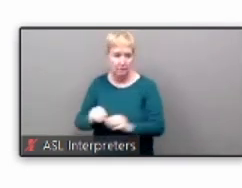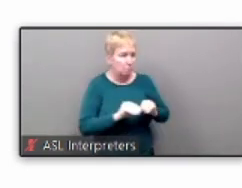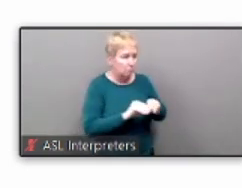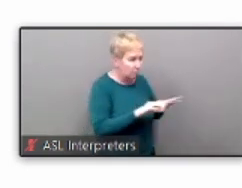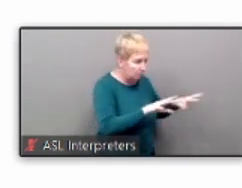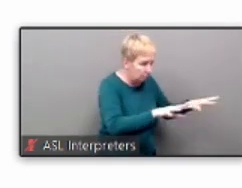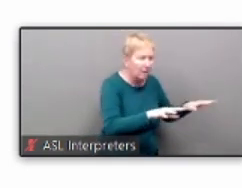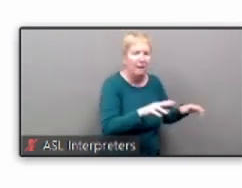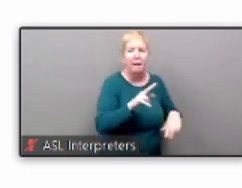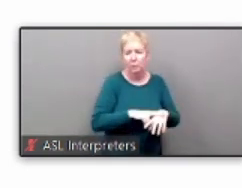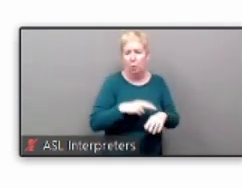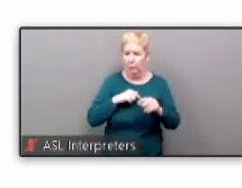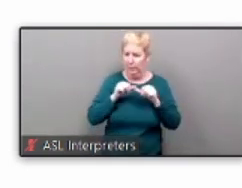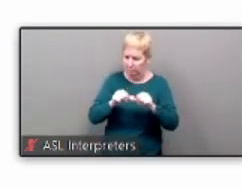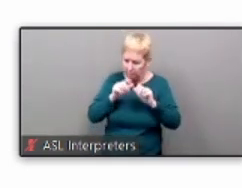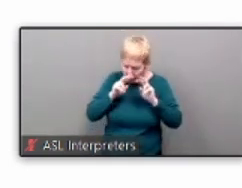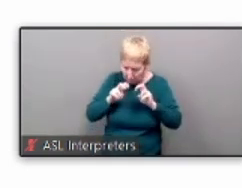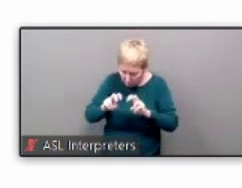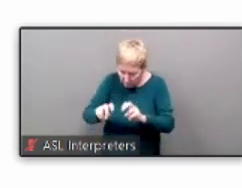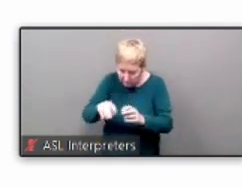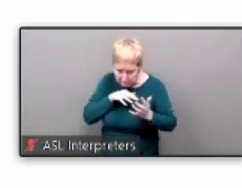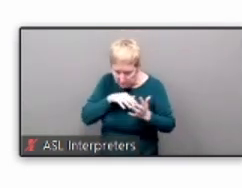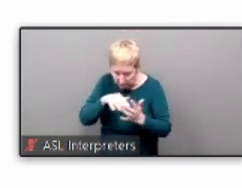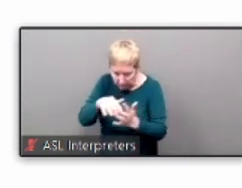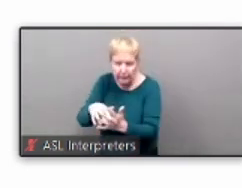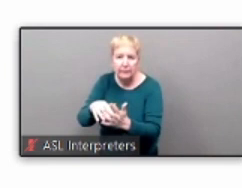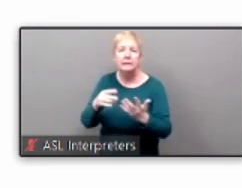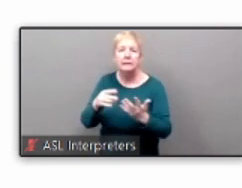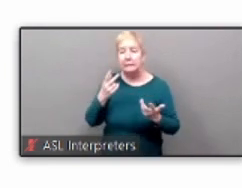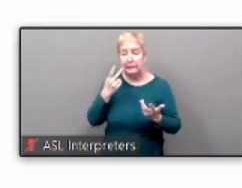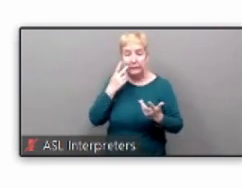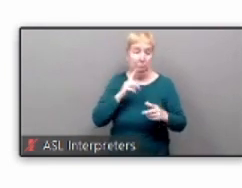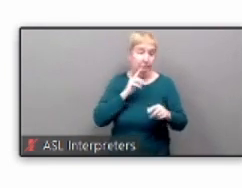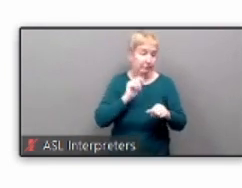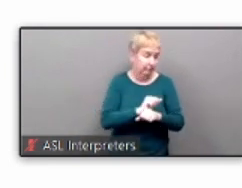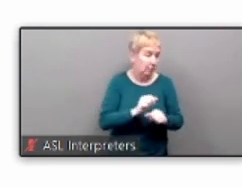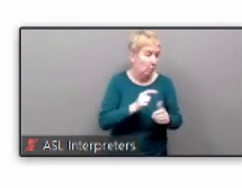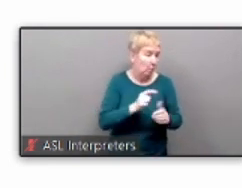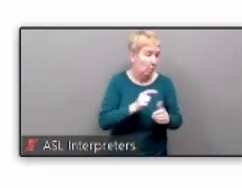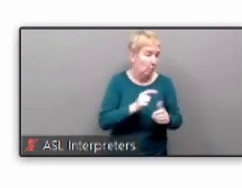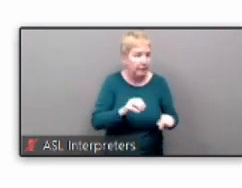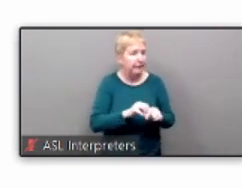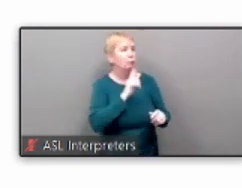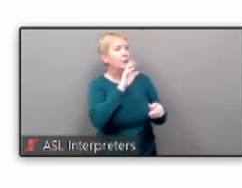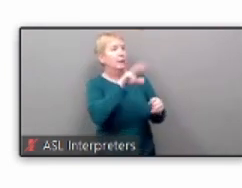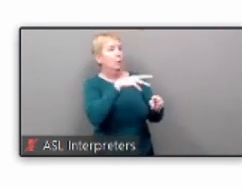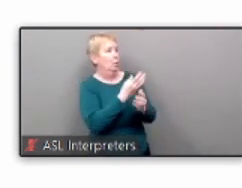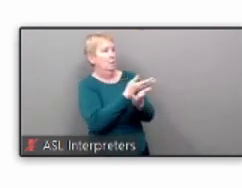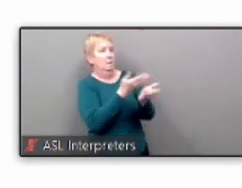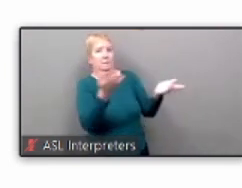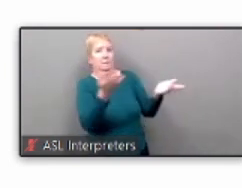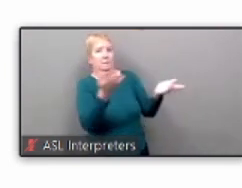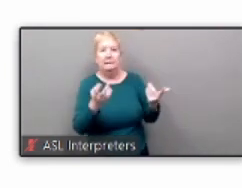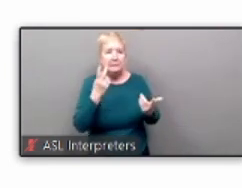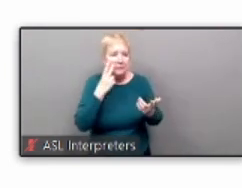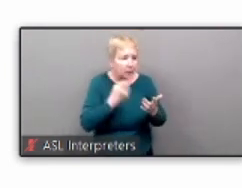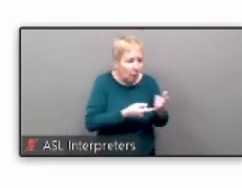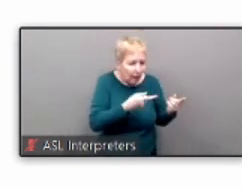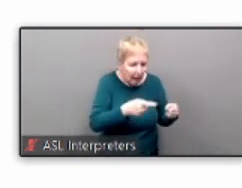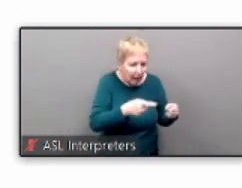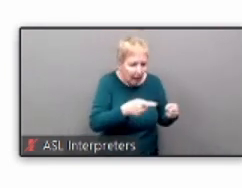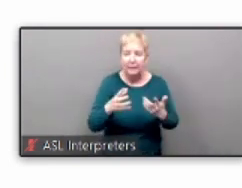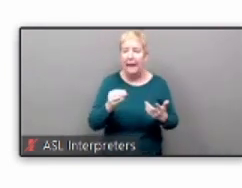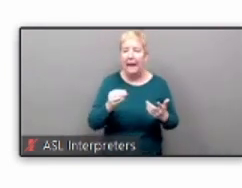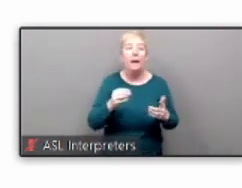the vaccines to evaluate how they're performing in real world circumstances and in